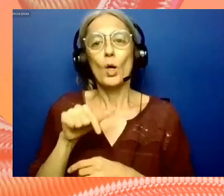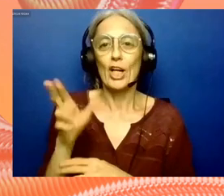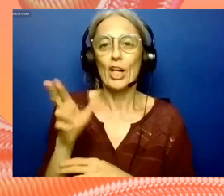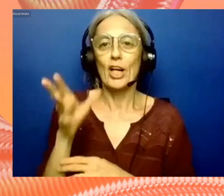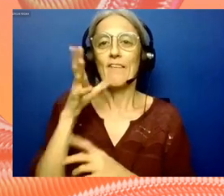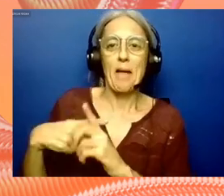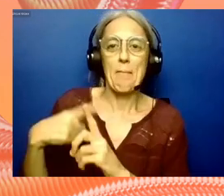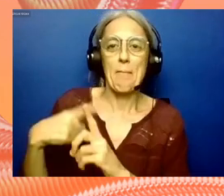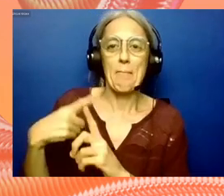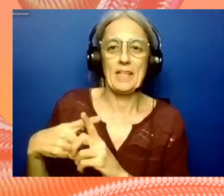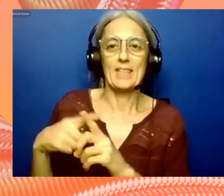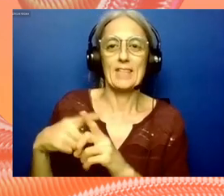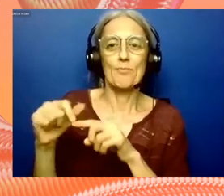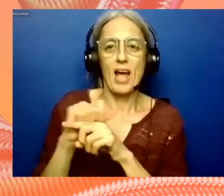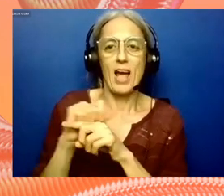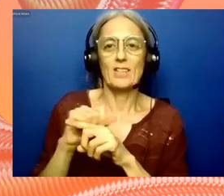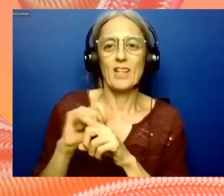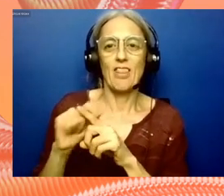this. Yes.